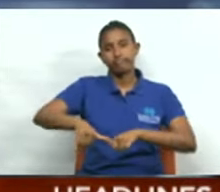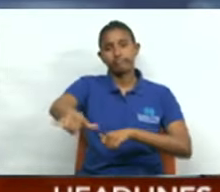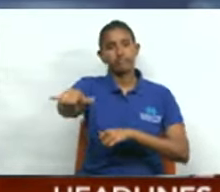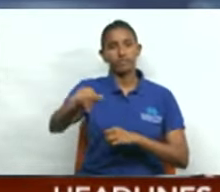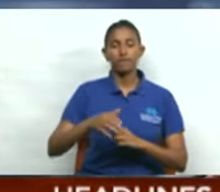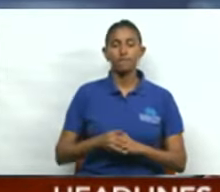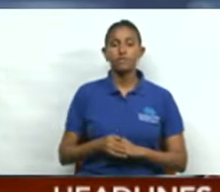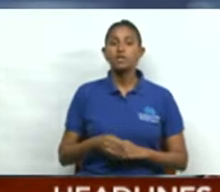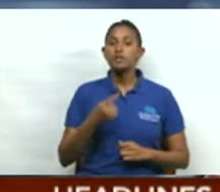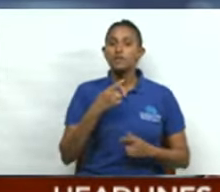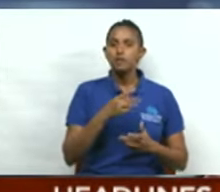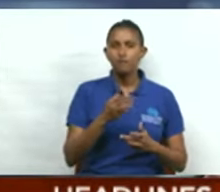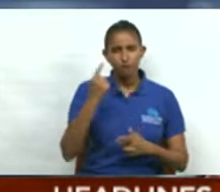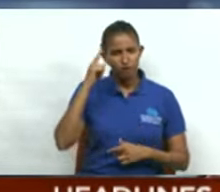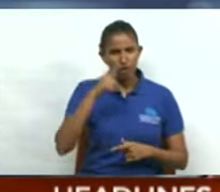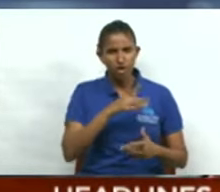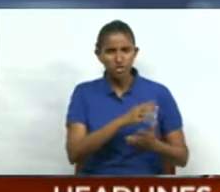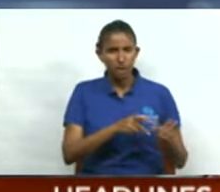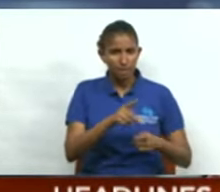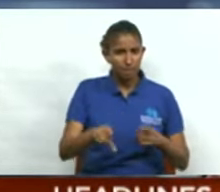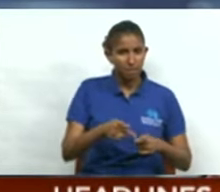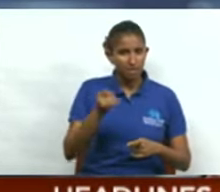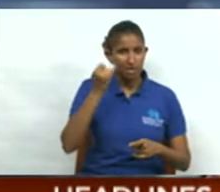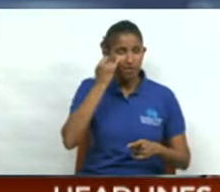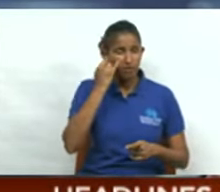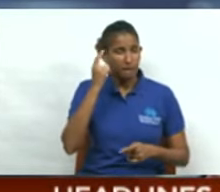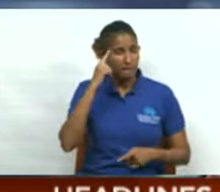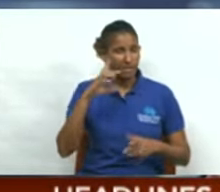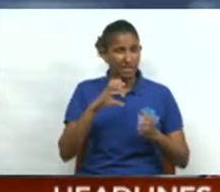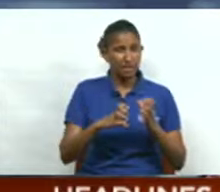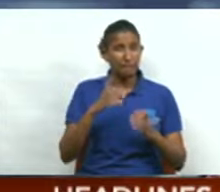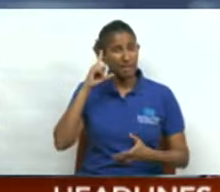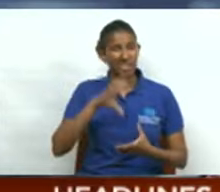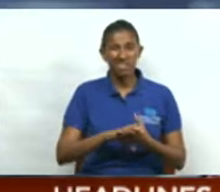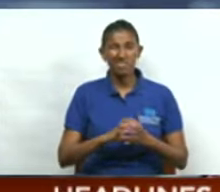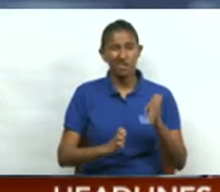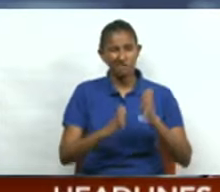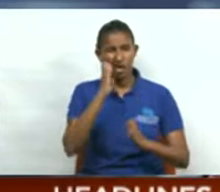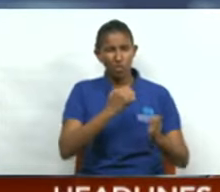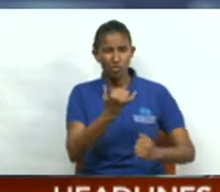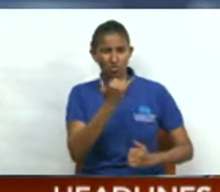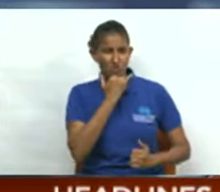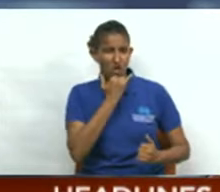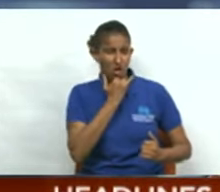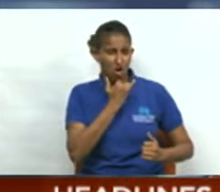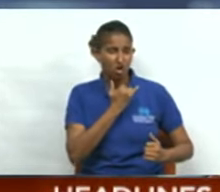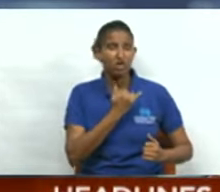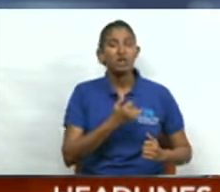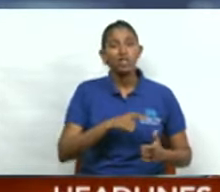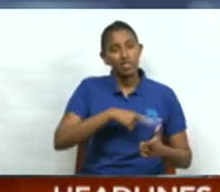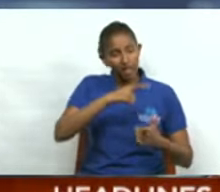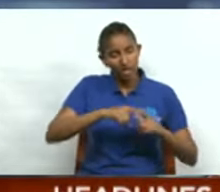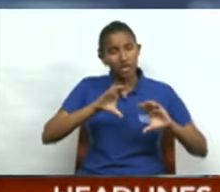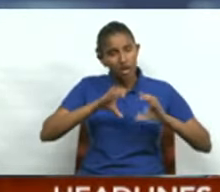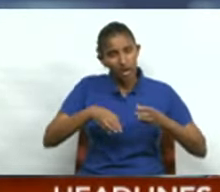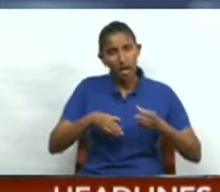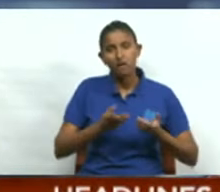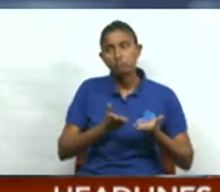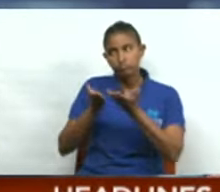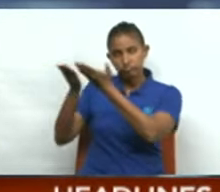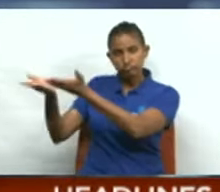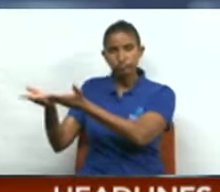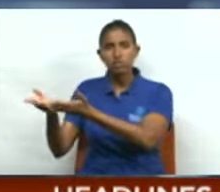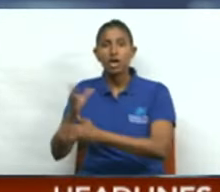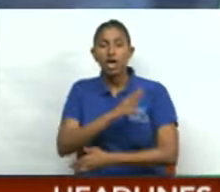they have been unfairly evaluated. He also reiterated that the implementation of the tax will save this country from the International Monetary